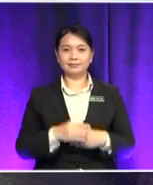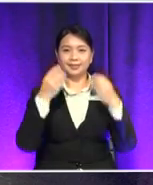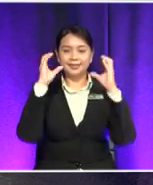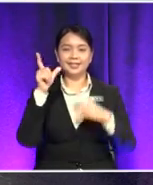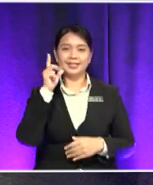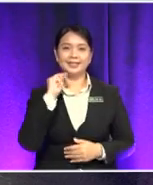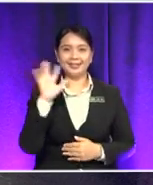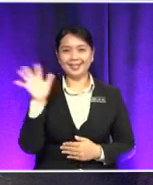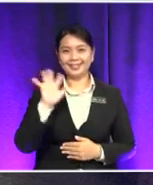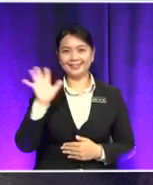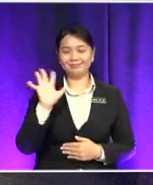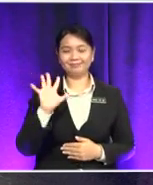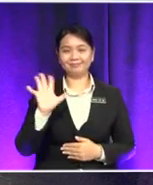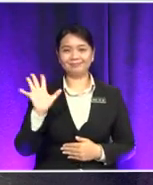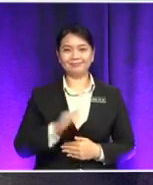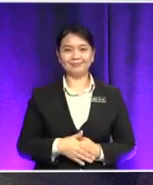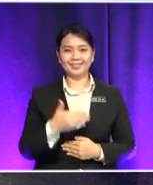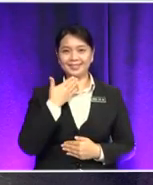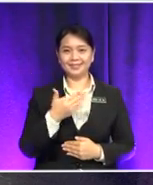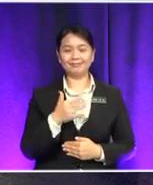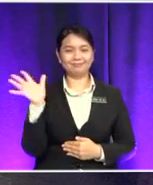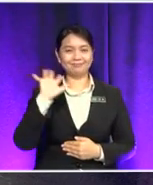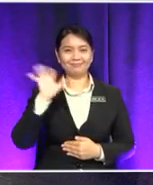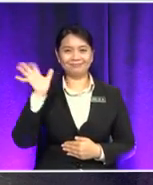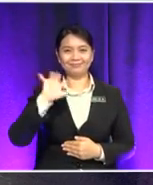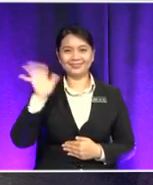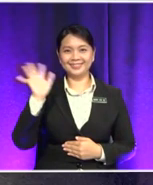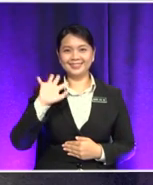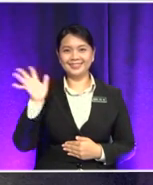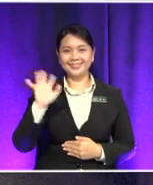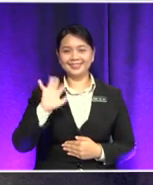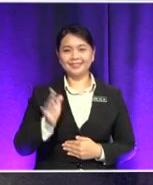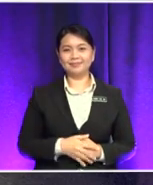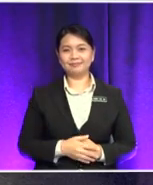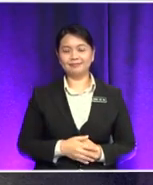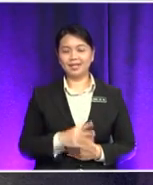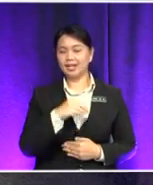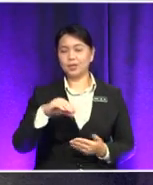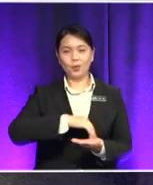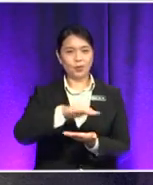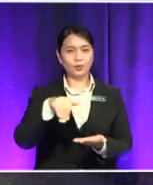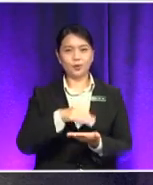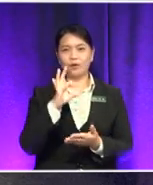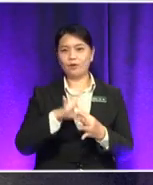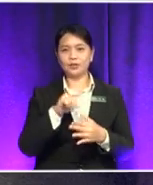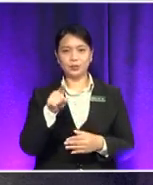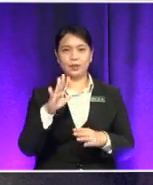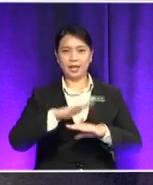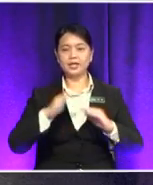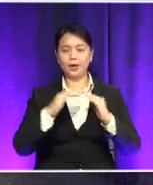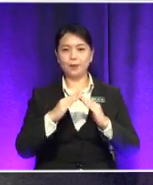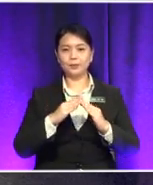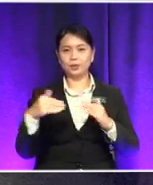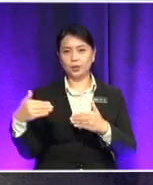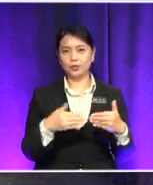Colina. Teacher Colina, thank you so much as well. There you go, so she's waving at us. And to all of you at home, continue to study, work